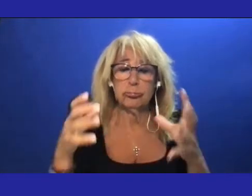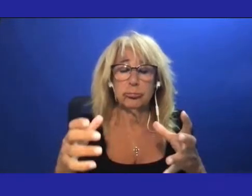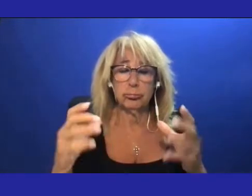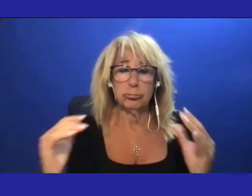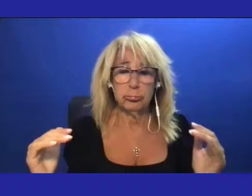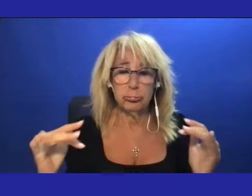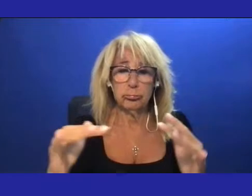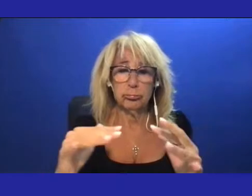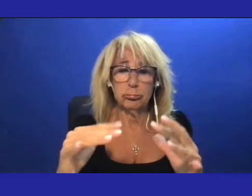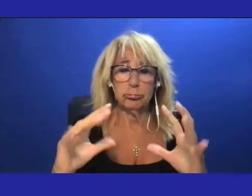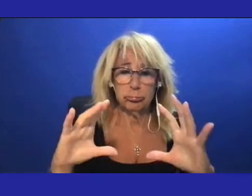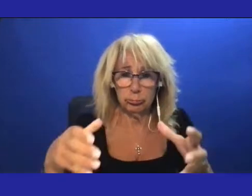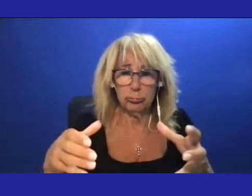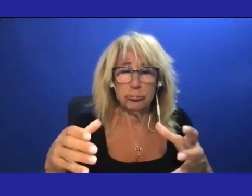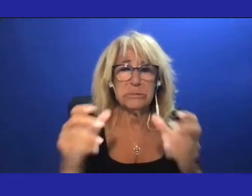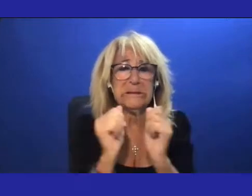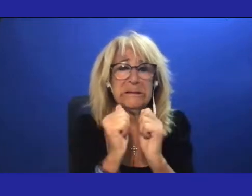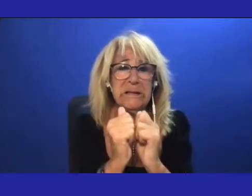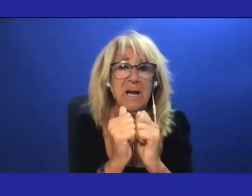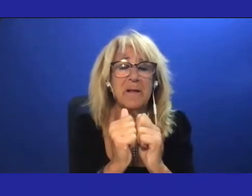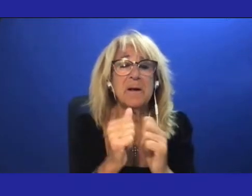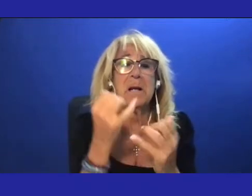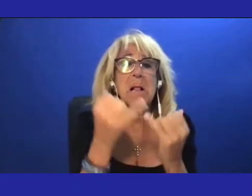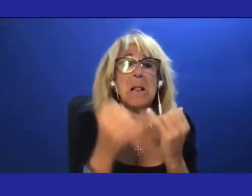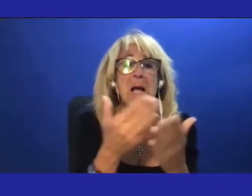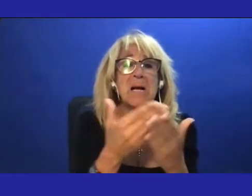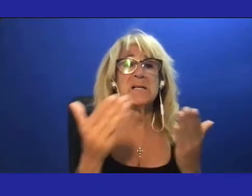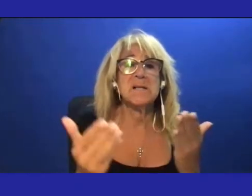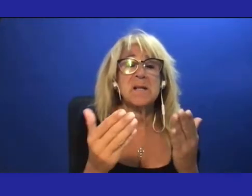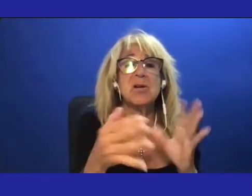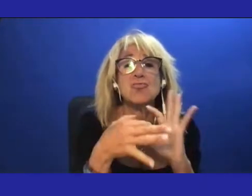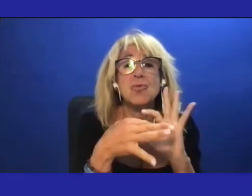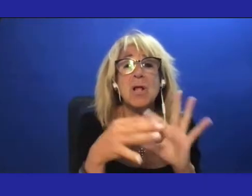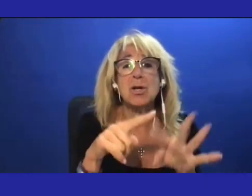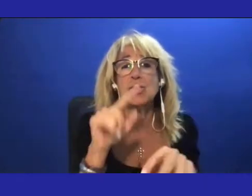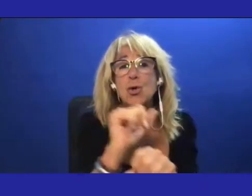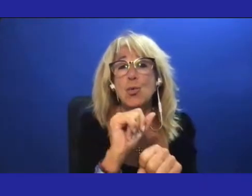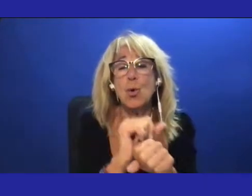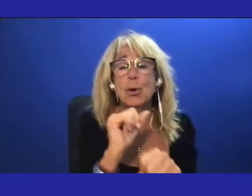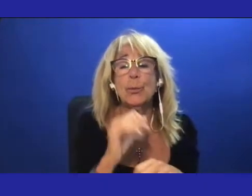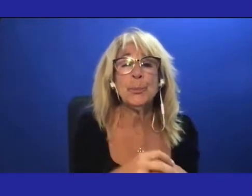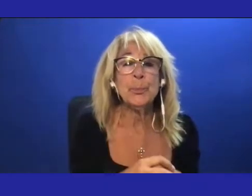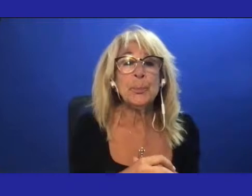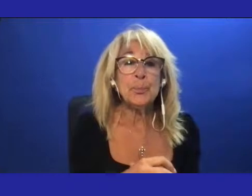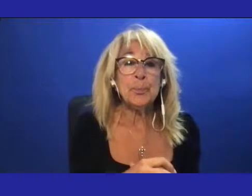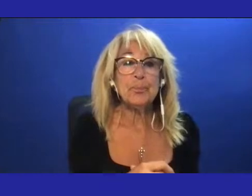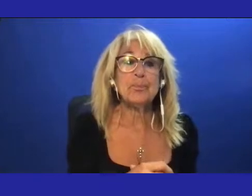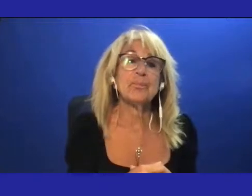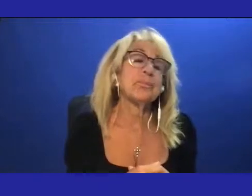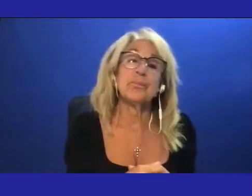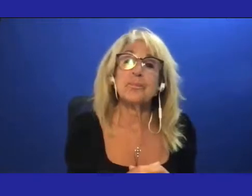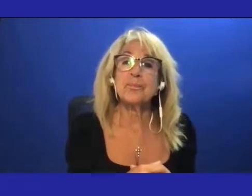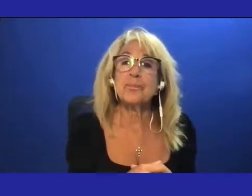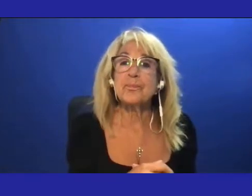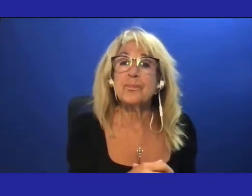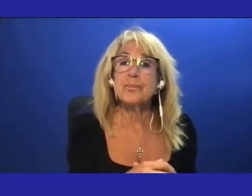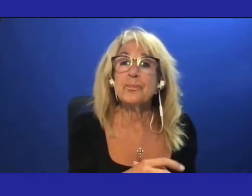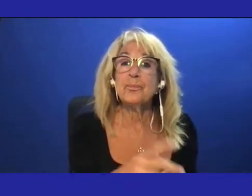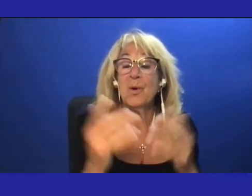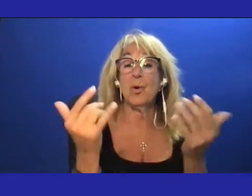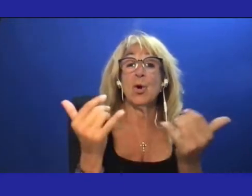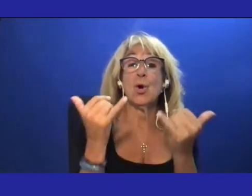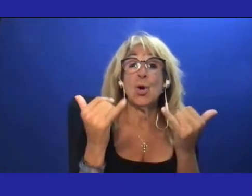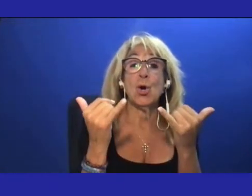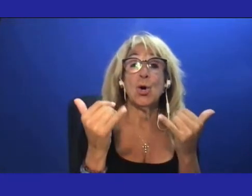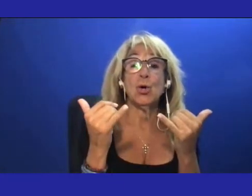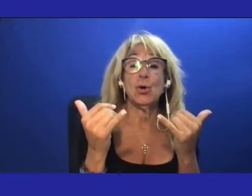And then the last thing that I will share around this work is that we are currently within a